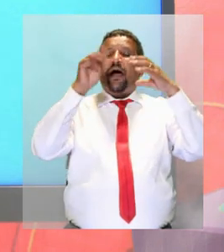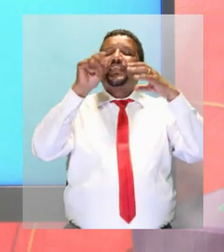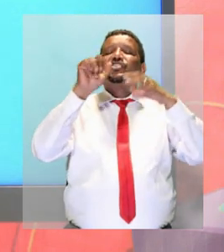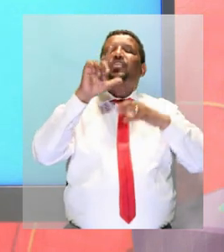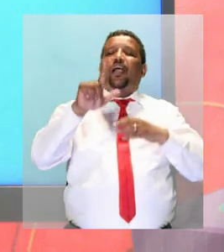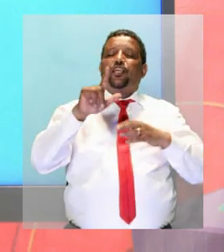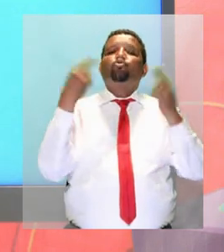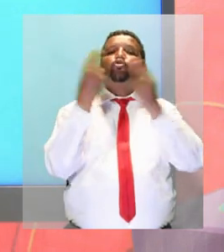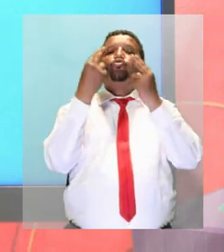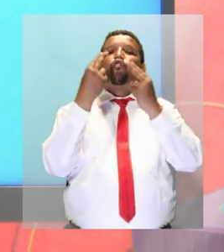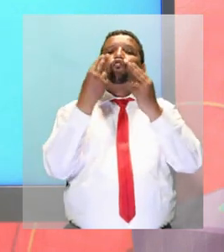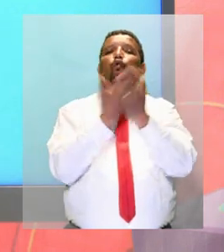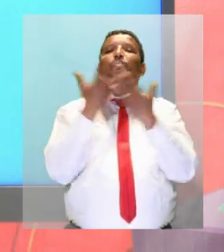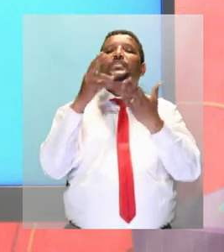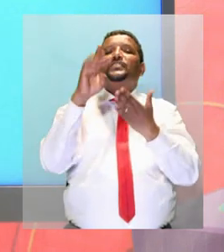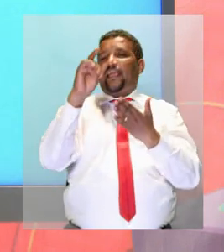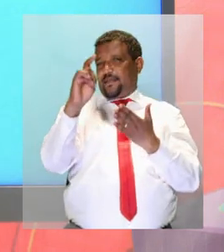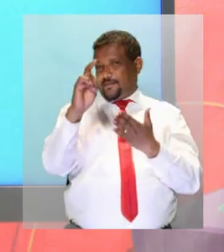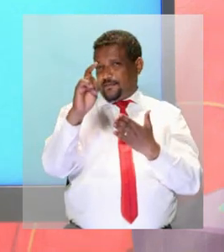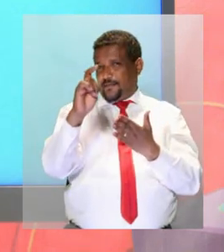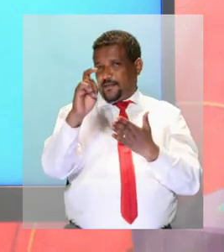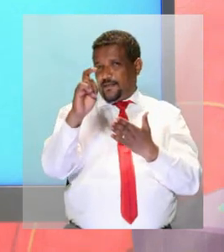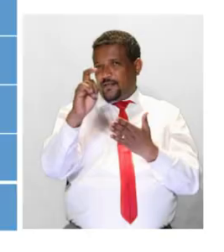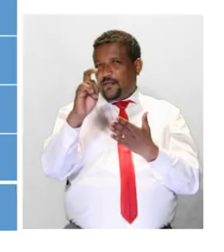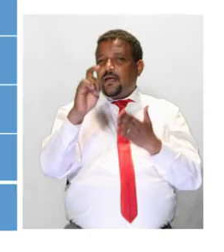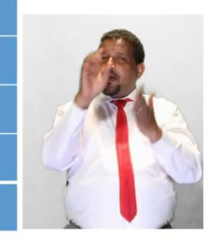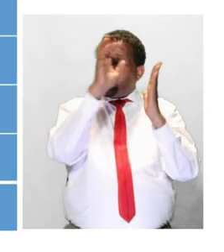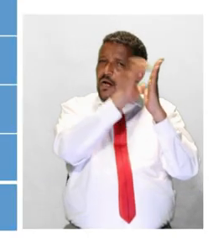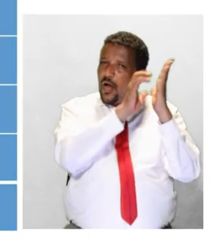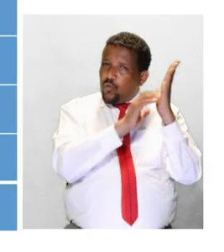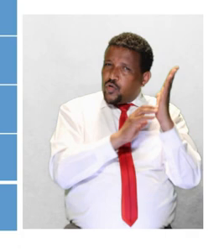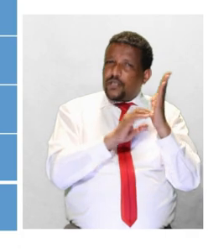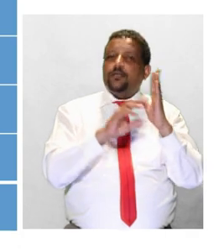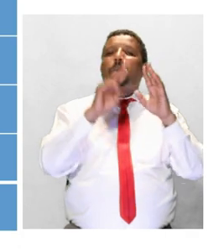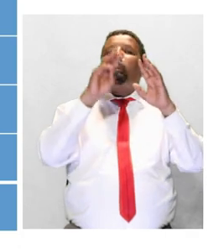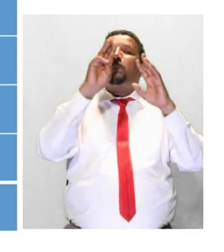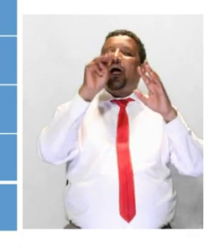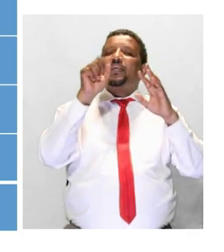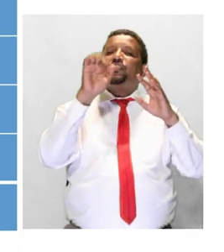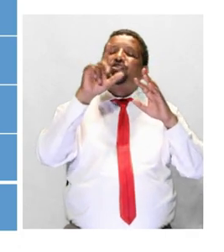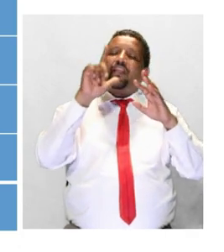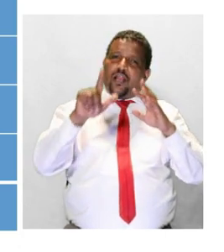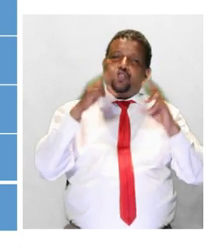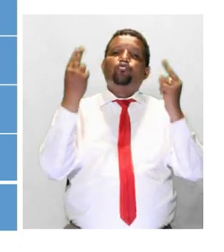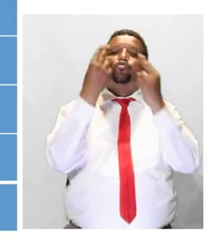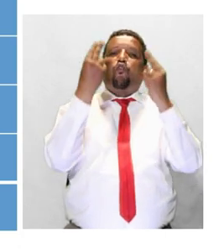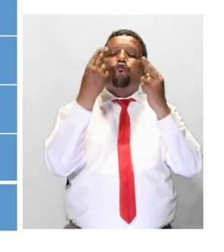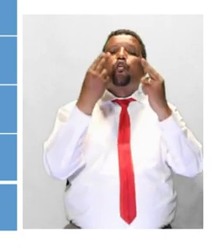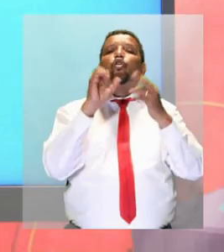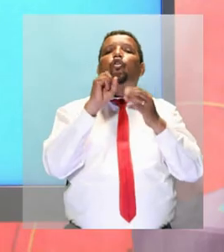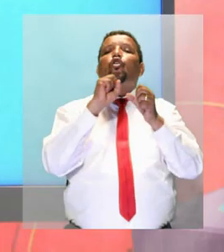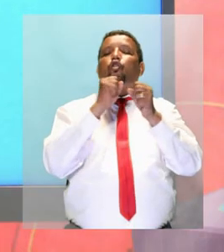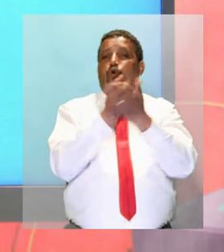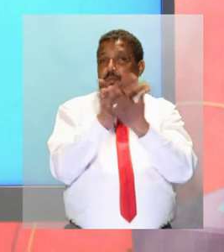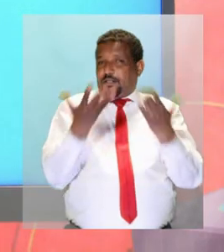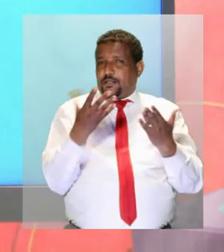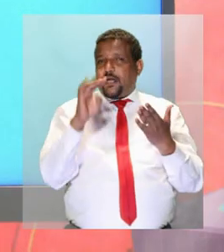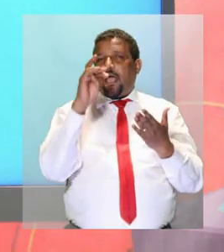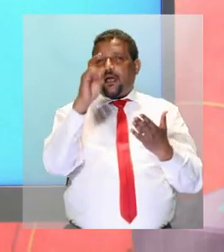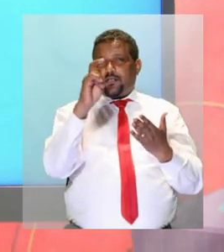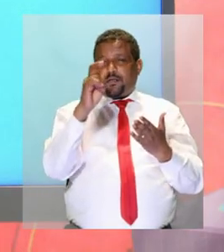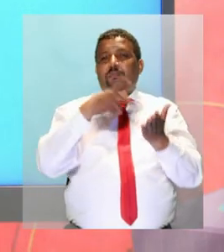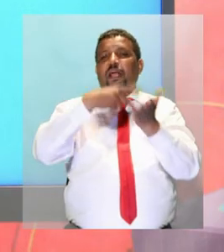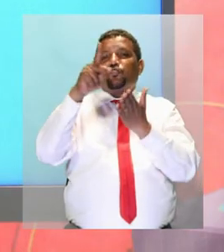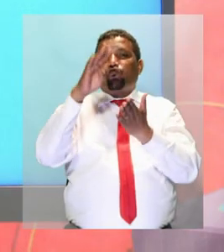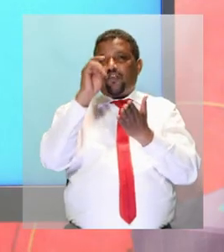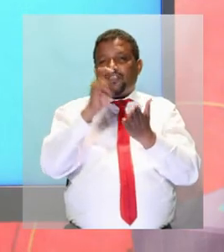X. Now let's calculate the marginal utility of commodity X per price of X. And the price of X is given, which